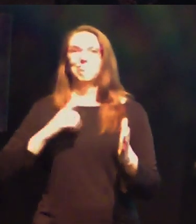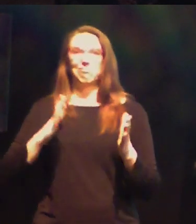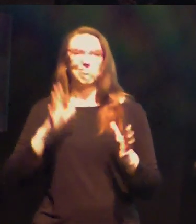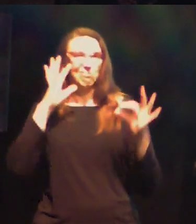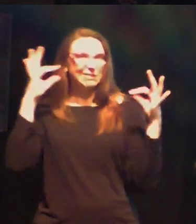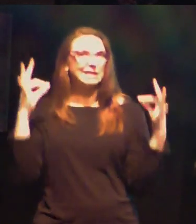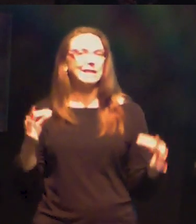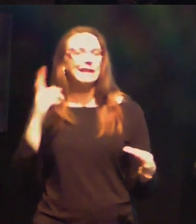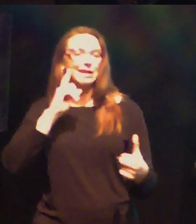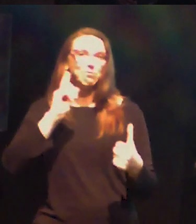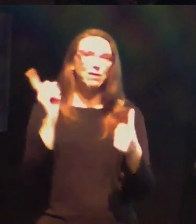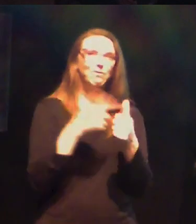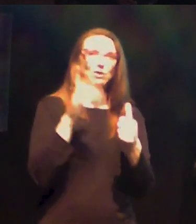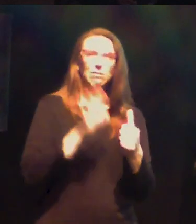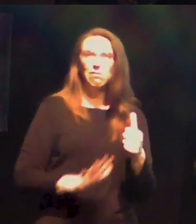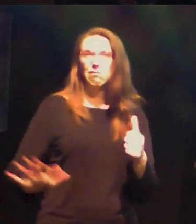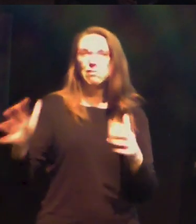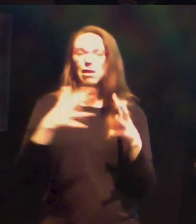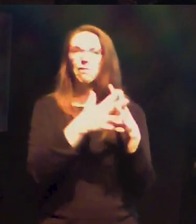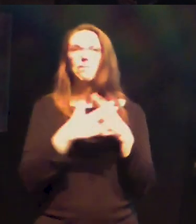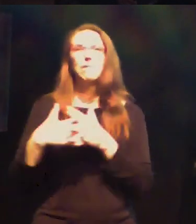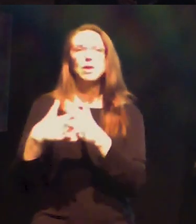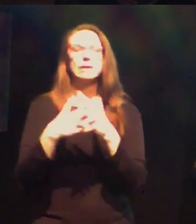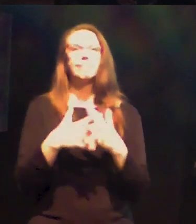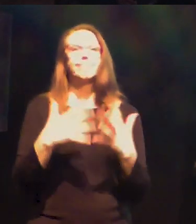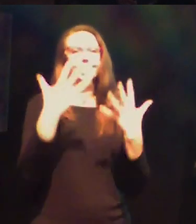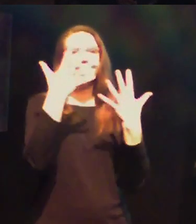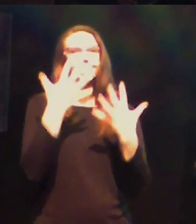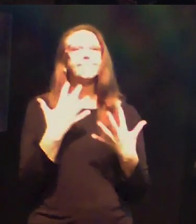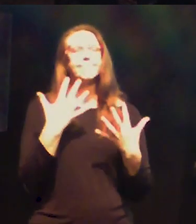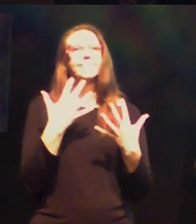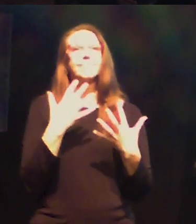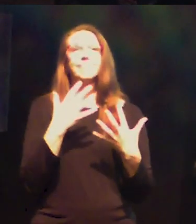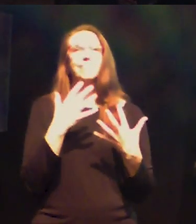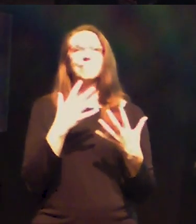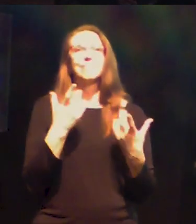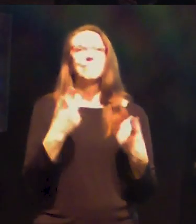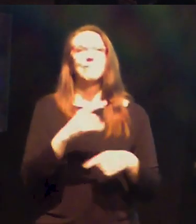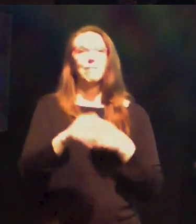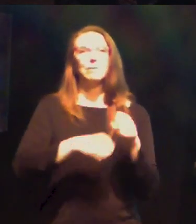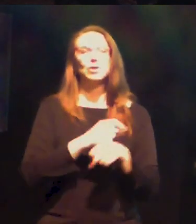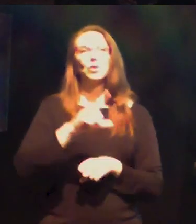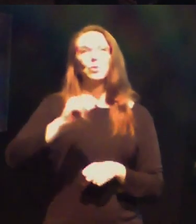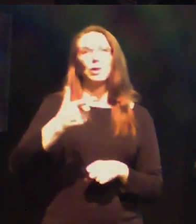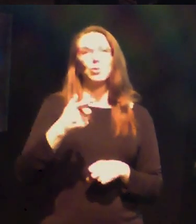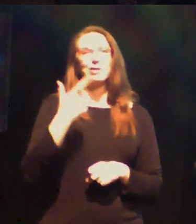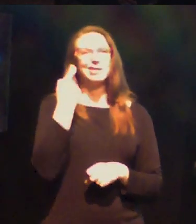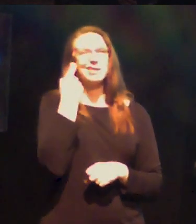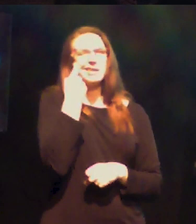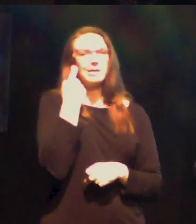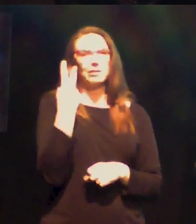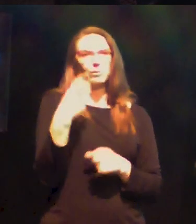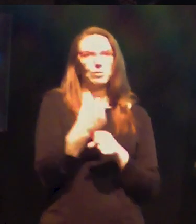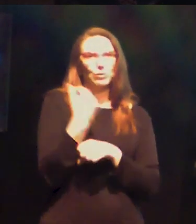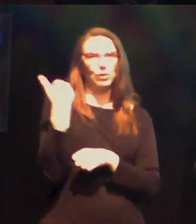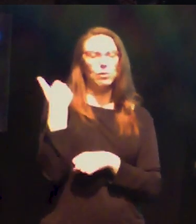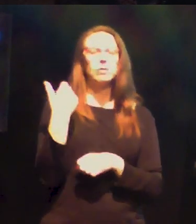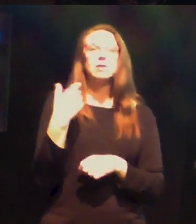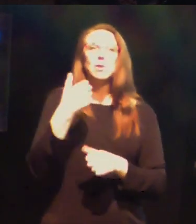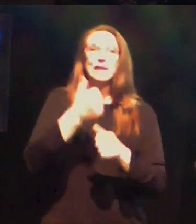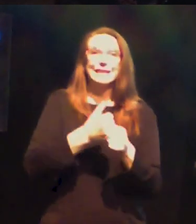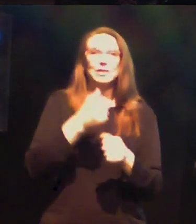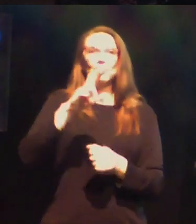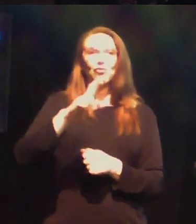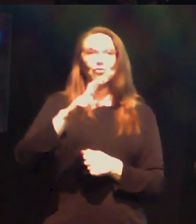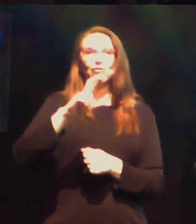we are the first in the entire United States. Sadly, it only came about in 2021. So each regional center